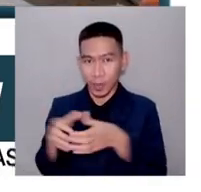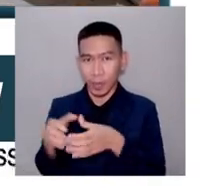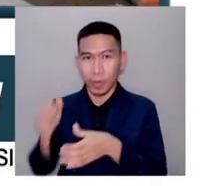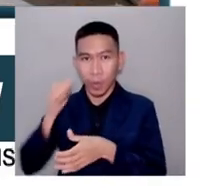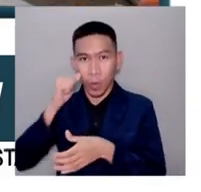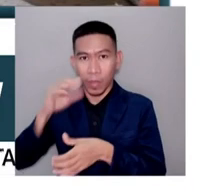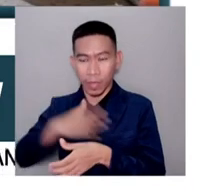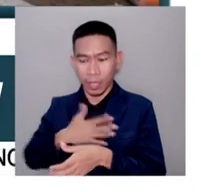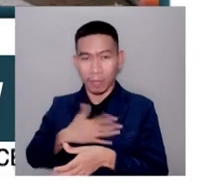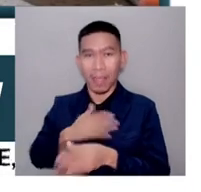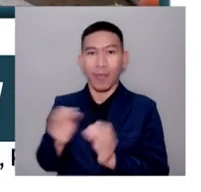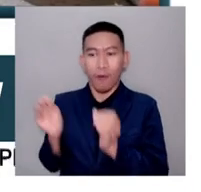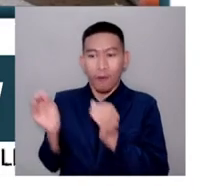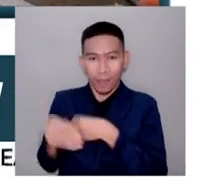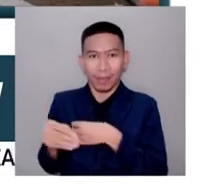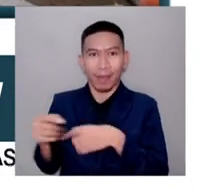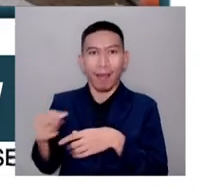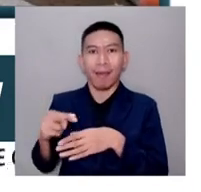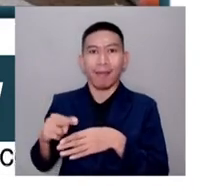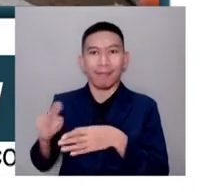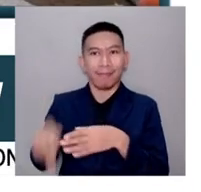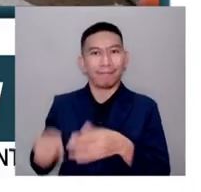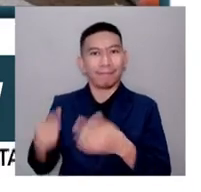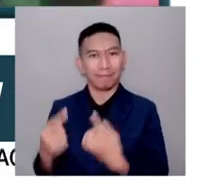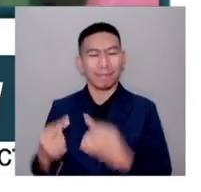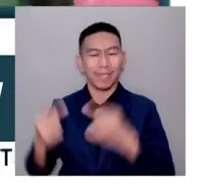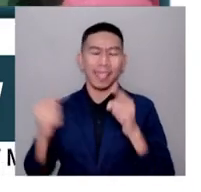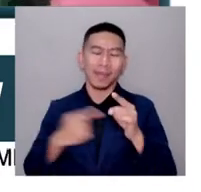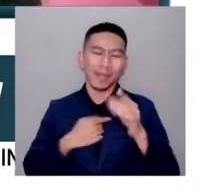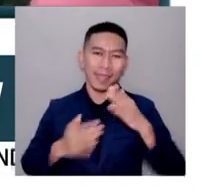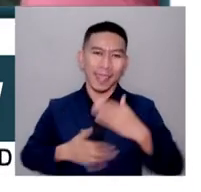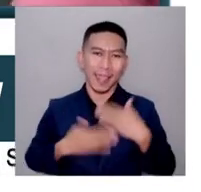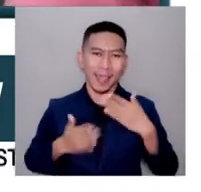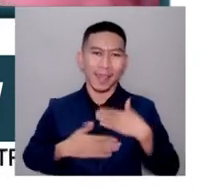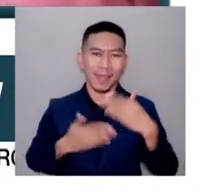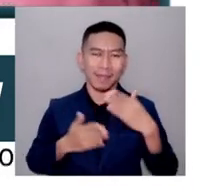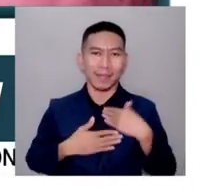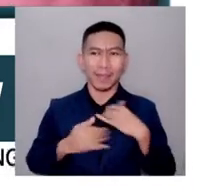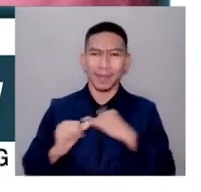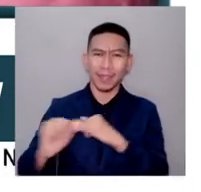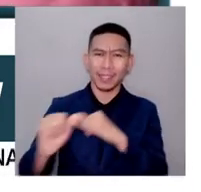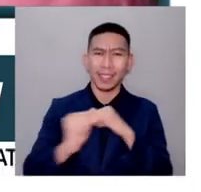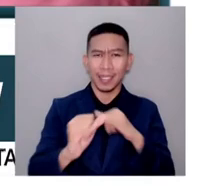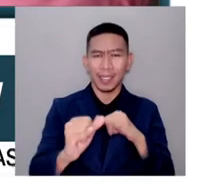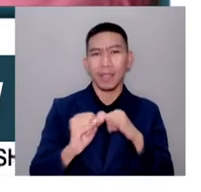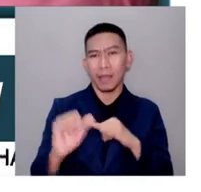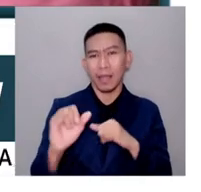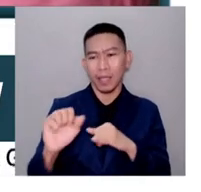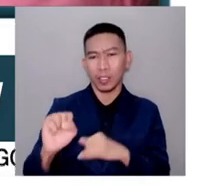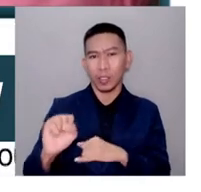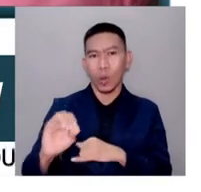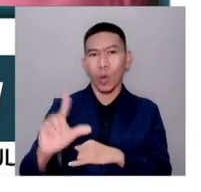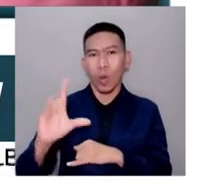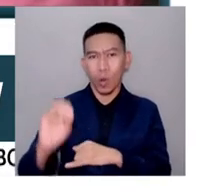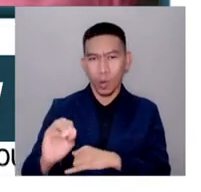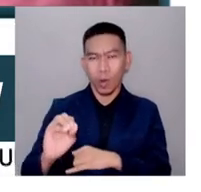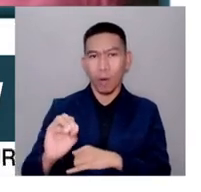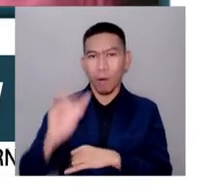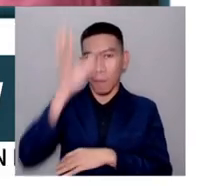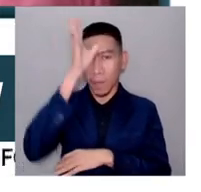ko. I'm so happy kasama ng milyong-milyong mga kapwa ko solo parents that this has now been signed into